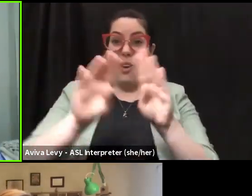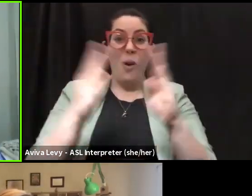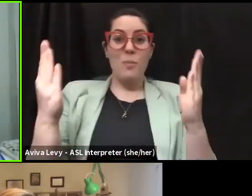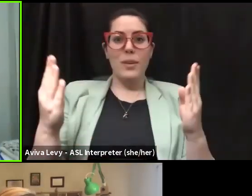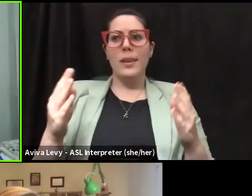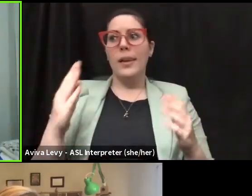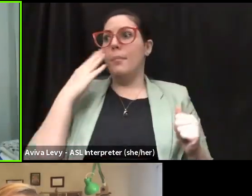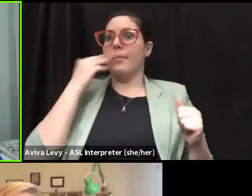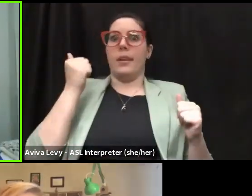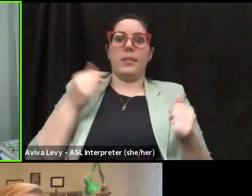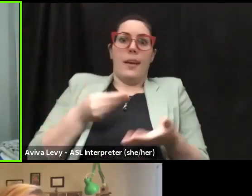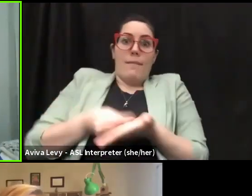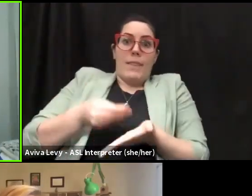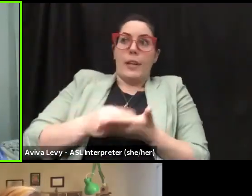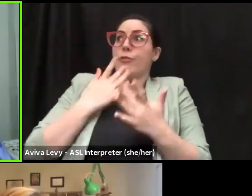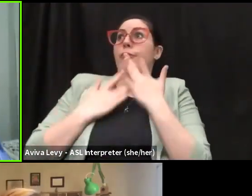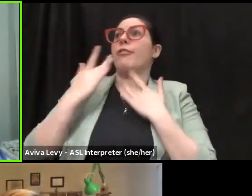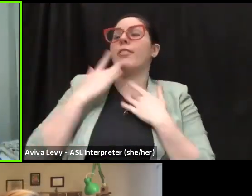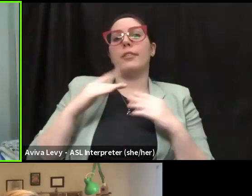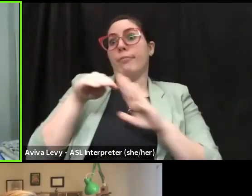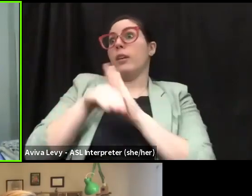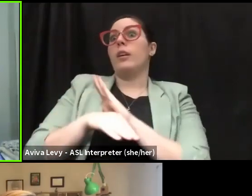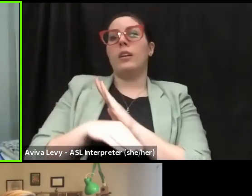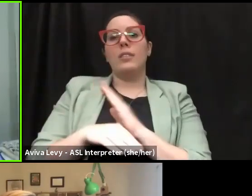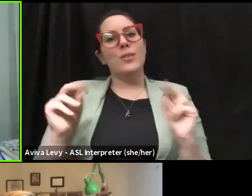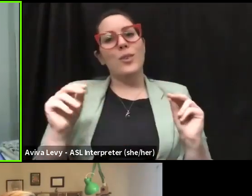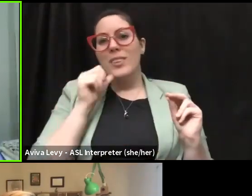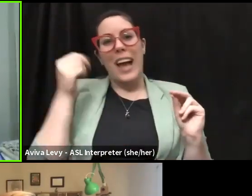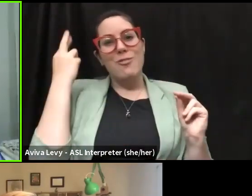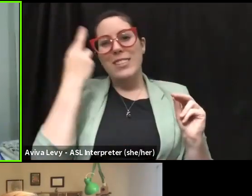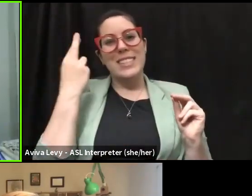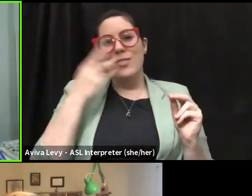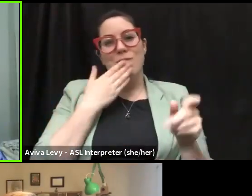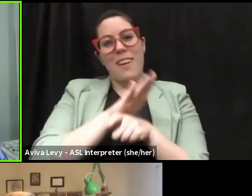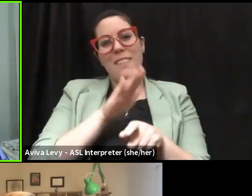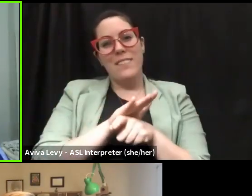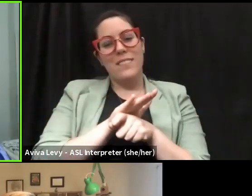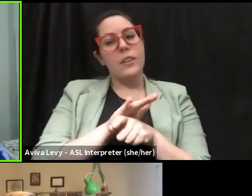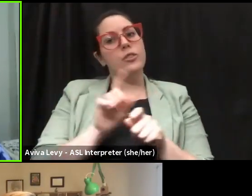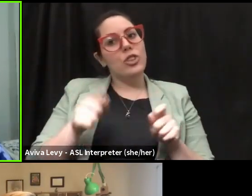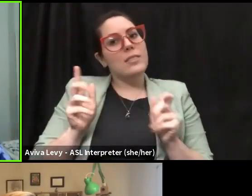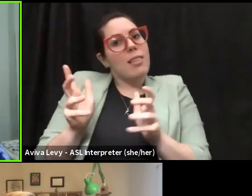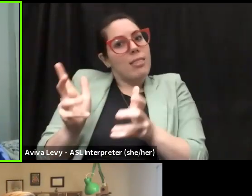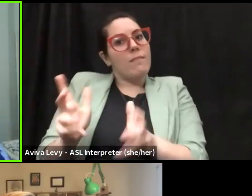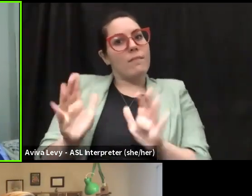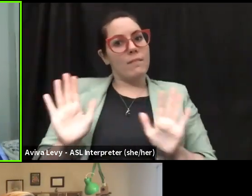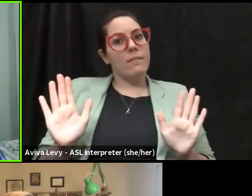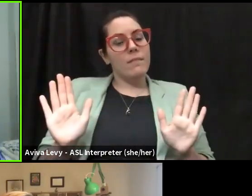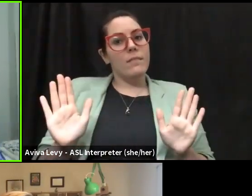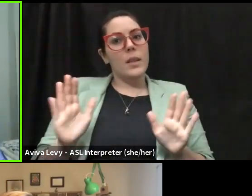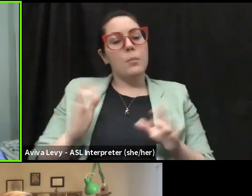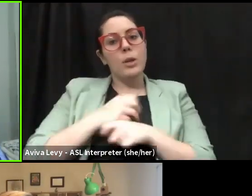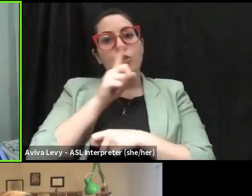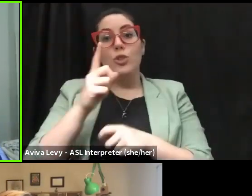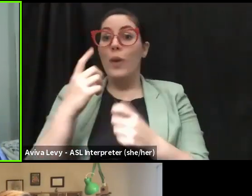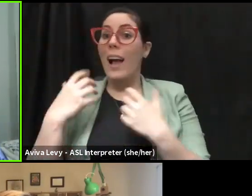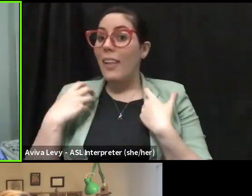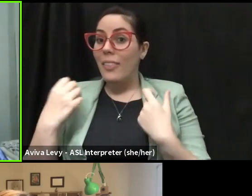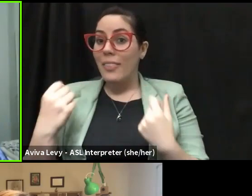of financial decay. I think we just need to let that happen and focus on the health of our